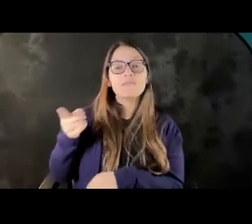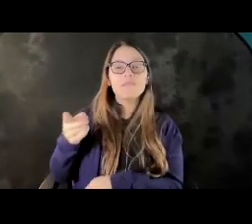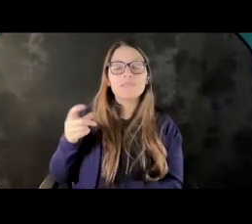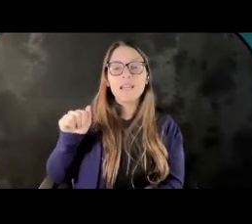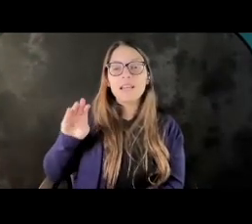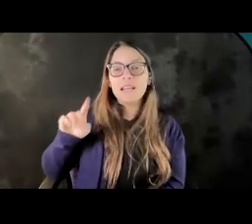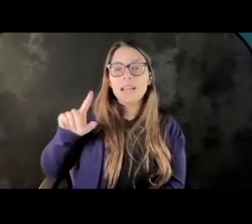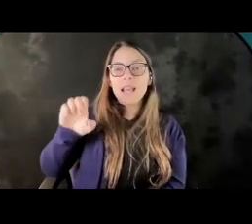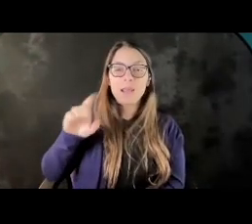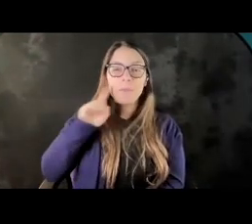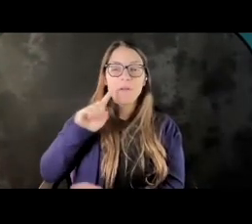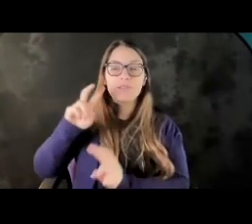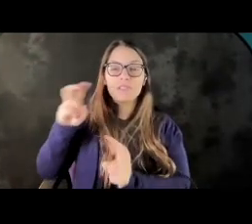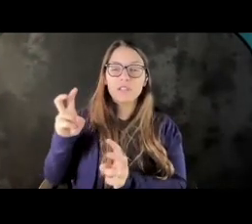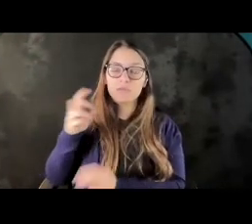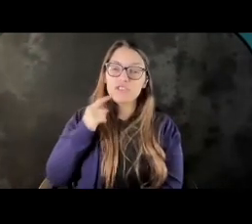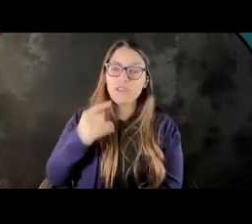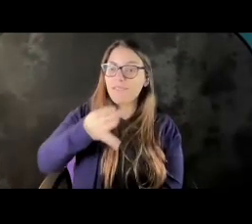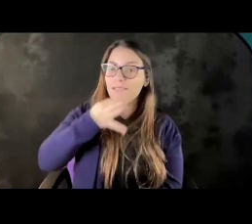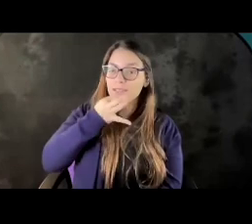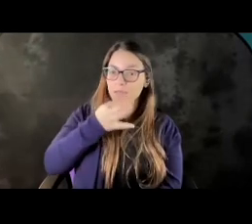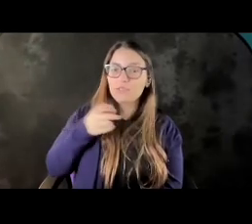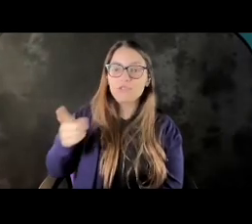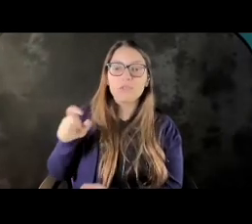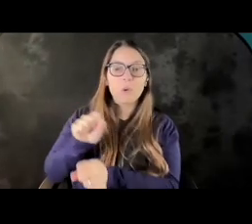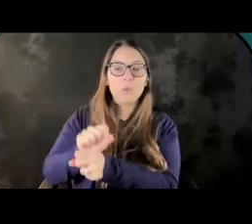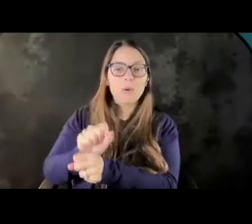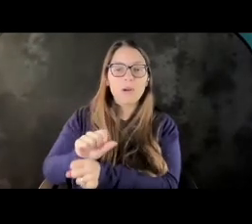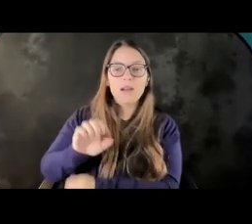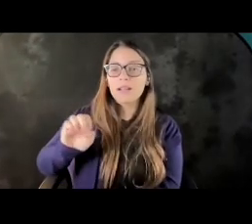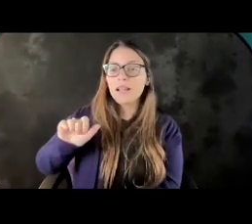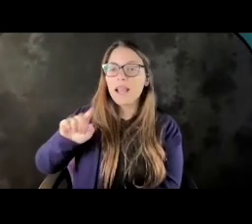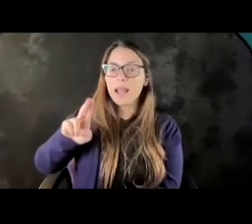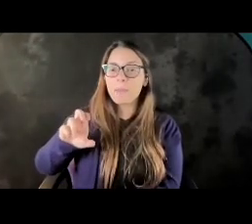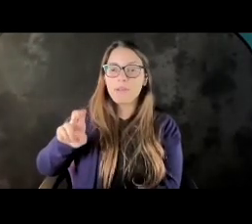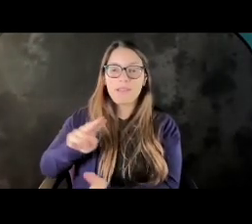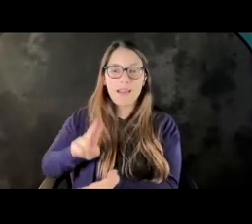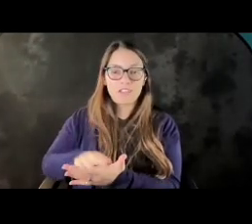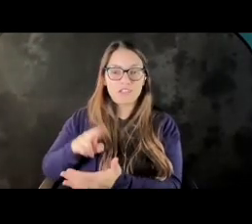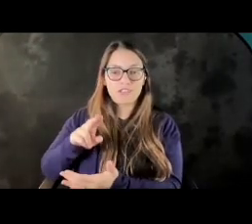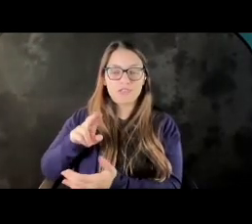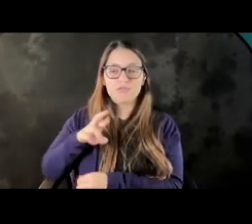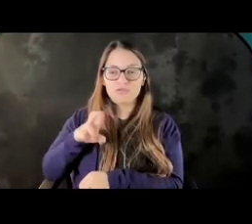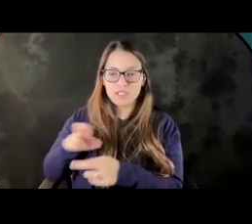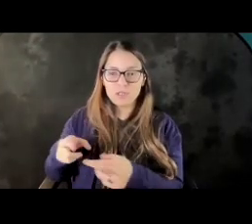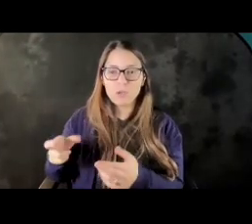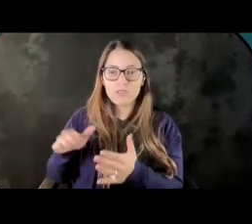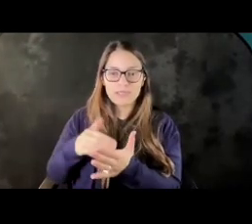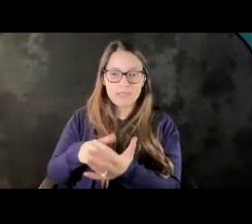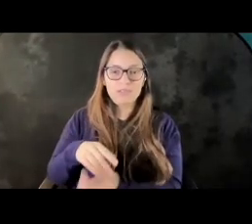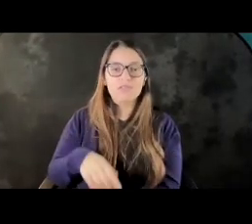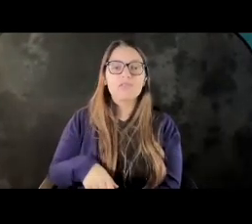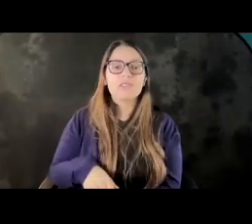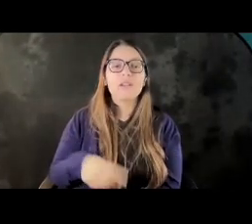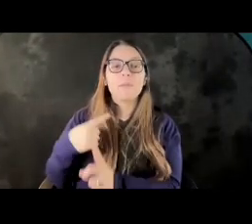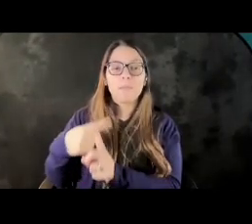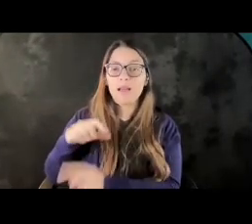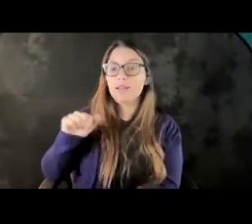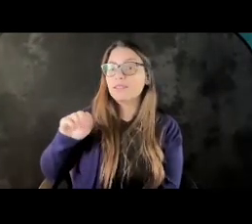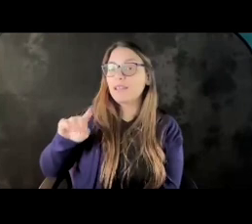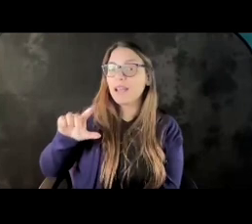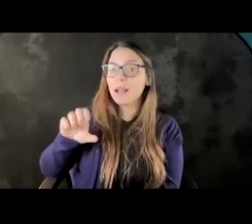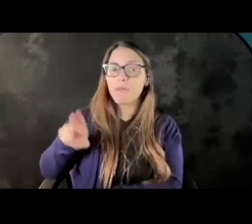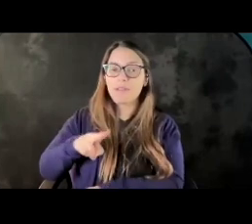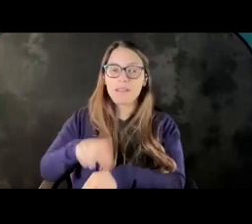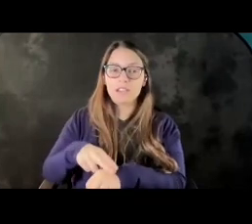subject matter expert who works at ABLE National Resource Center and National Disability Institute,